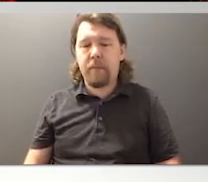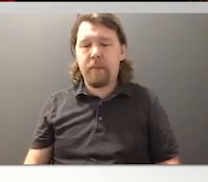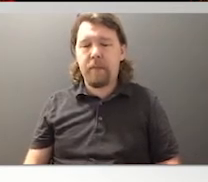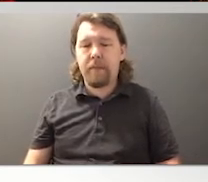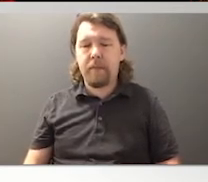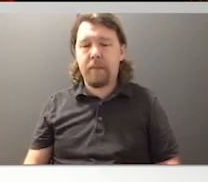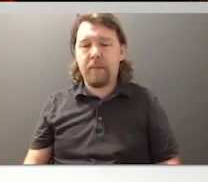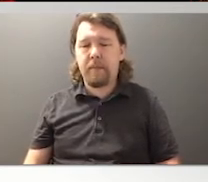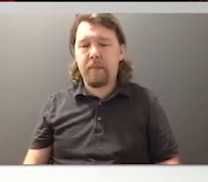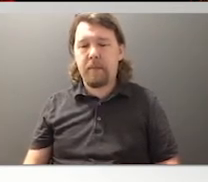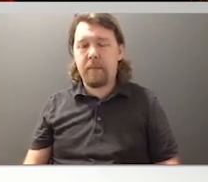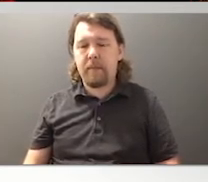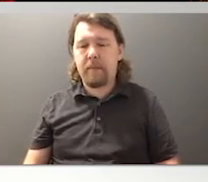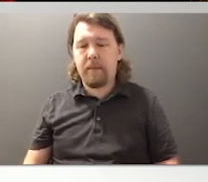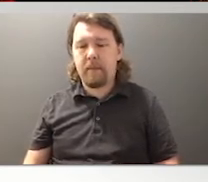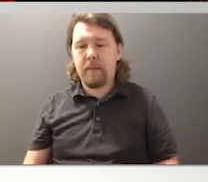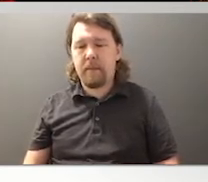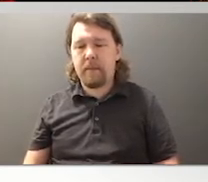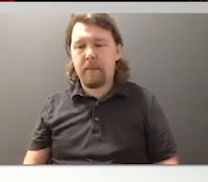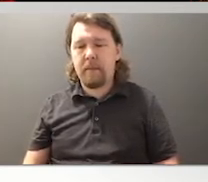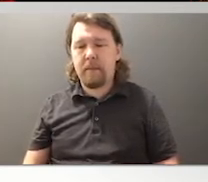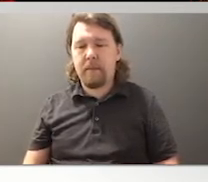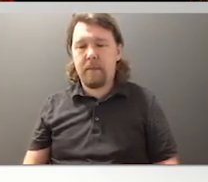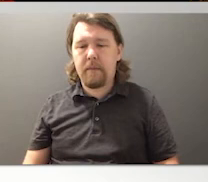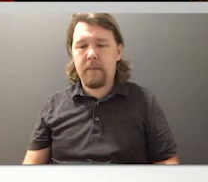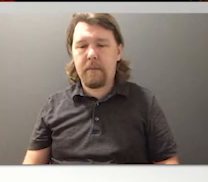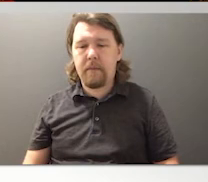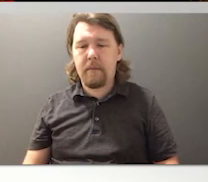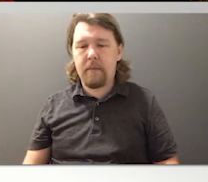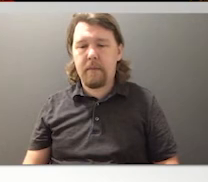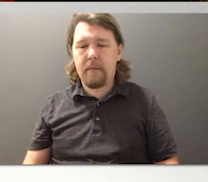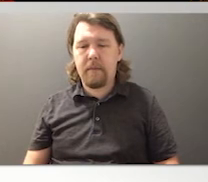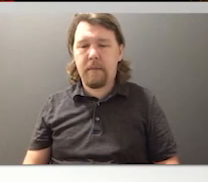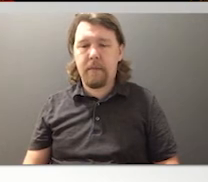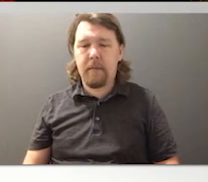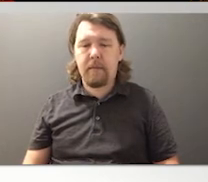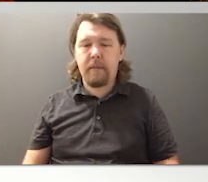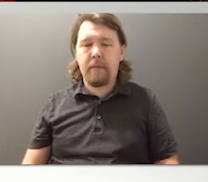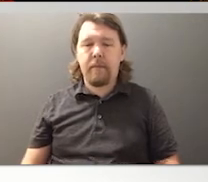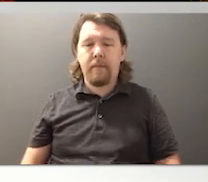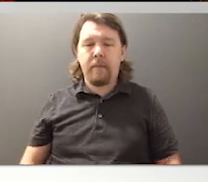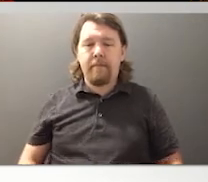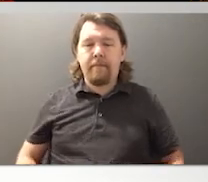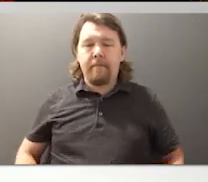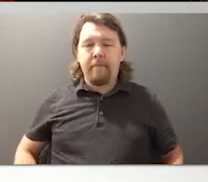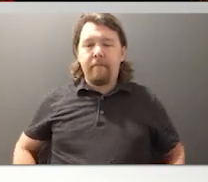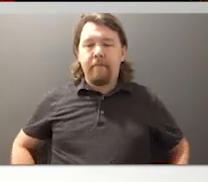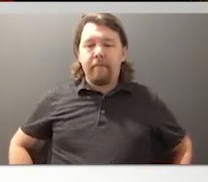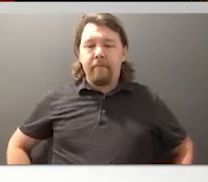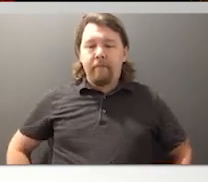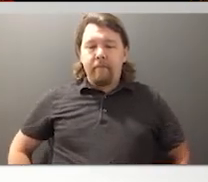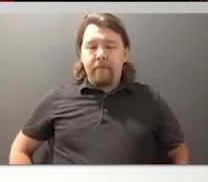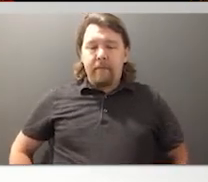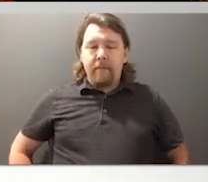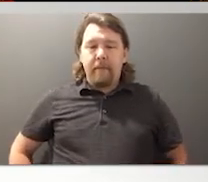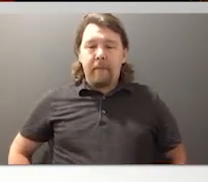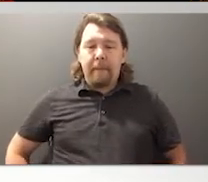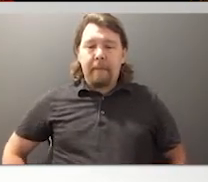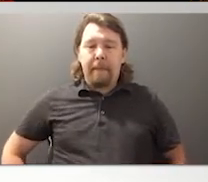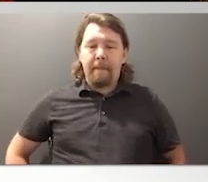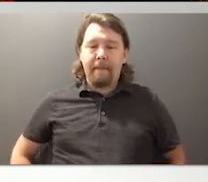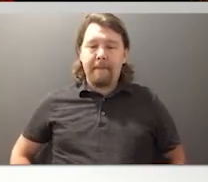here and then a question in the back. The next two. I think we're kind of in the same.